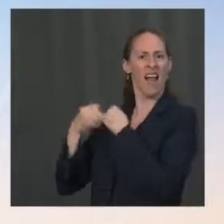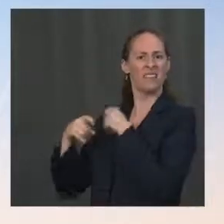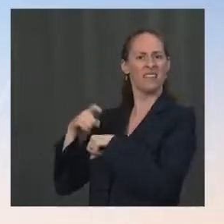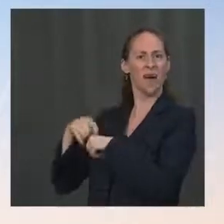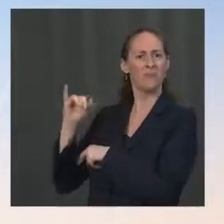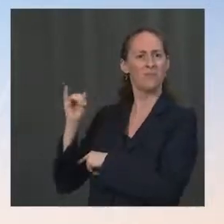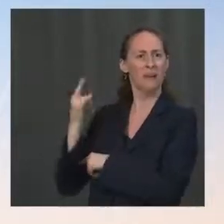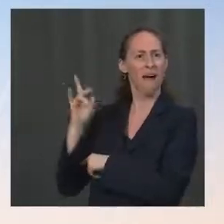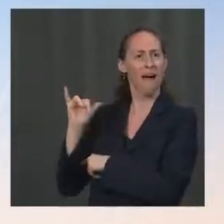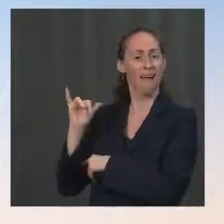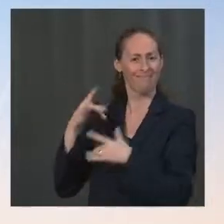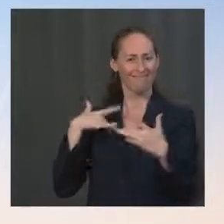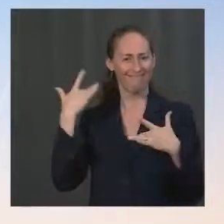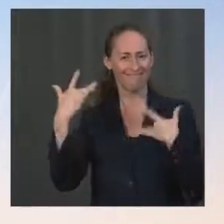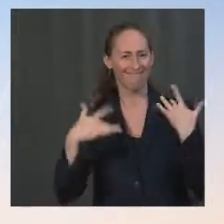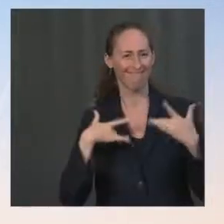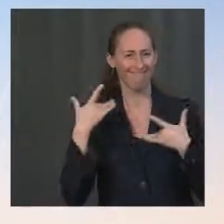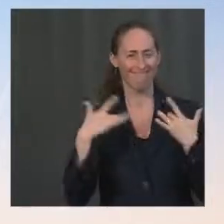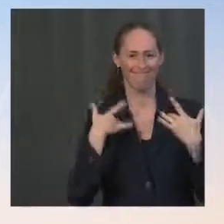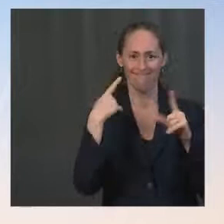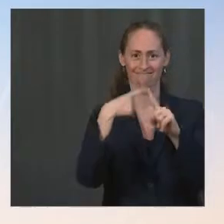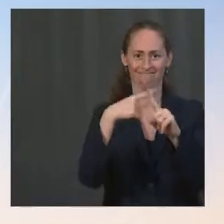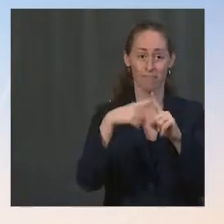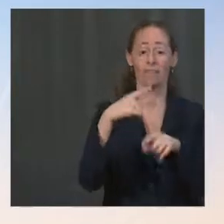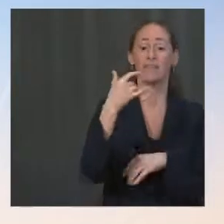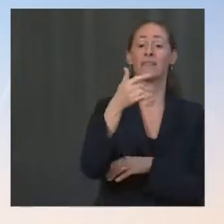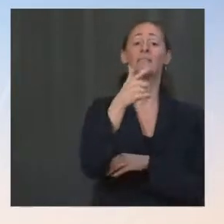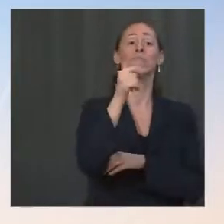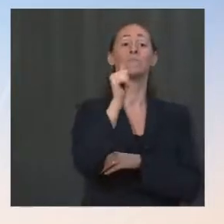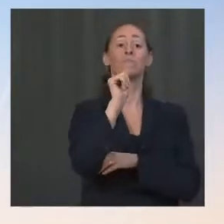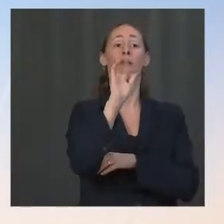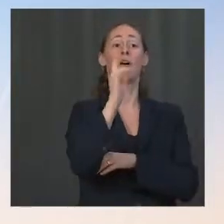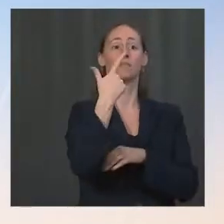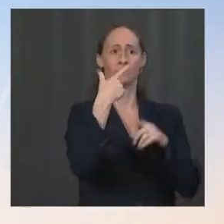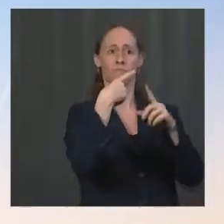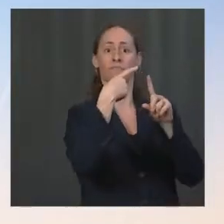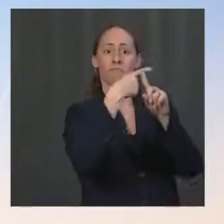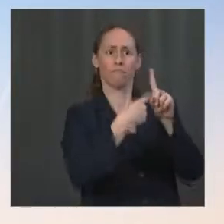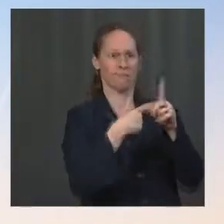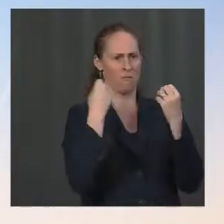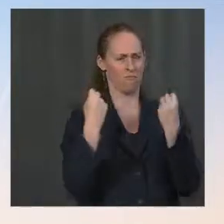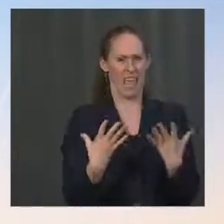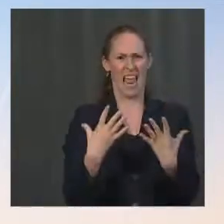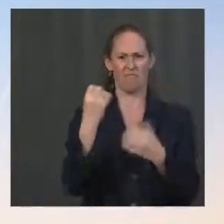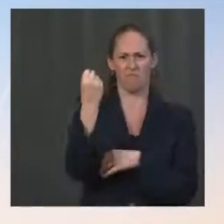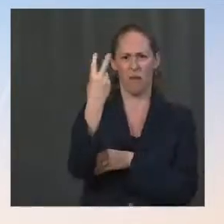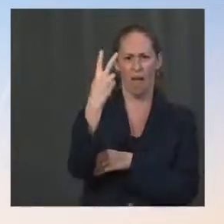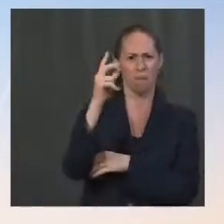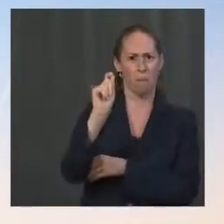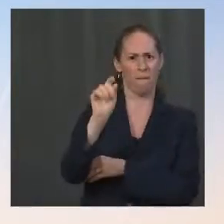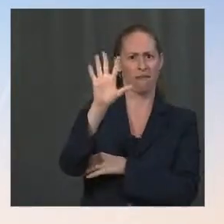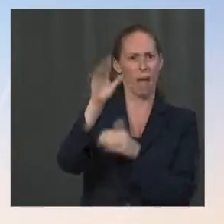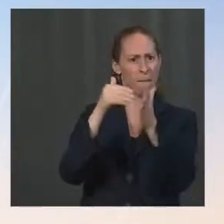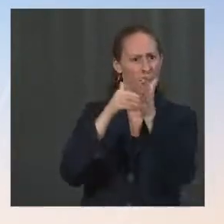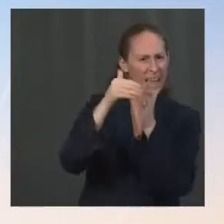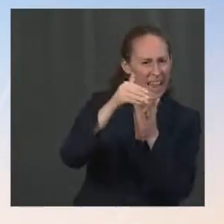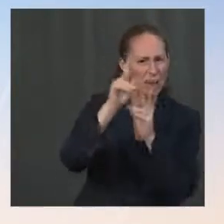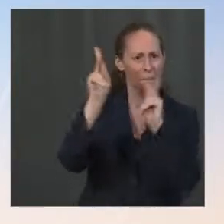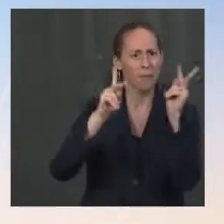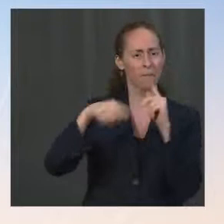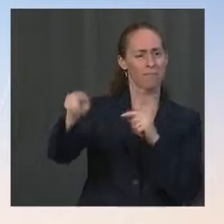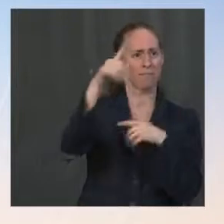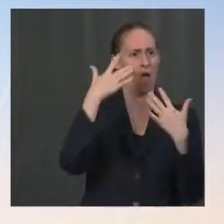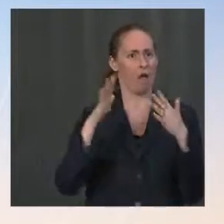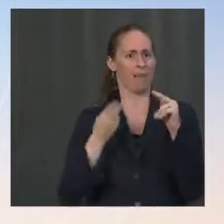have gotten 12.5 million first shots into arms. That's already 2 million more first shots than in all of